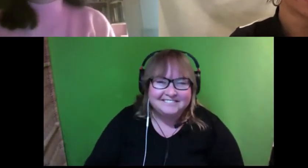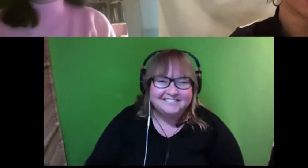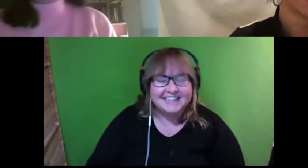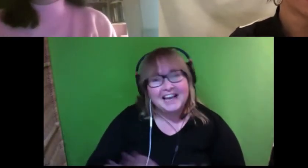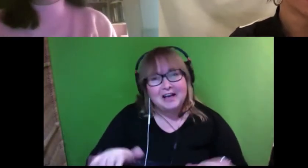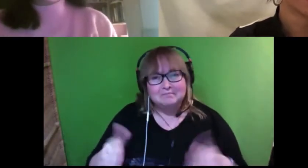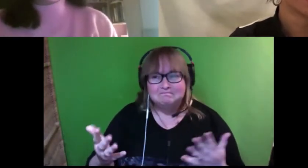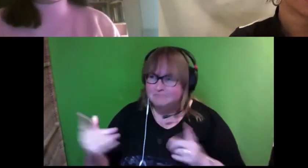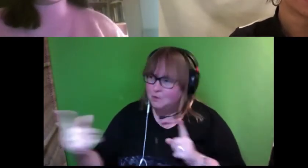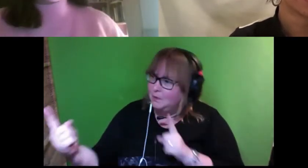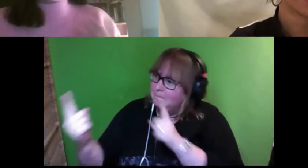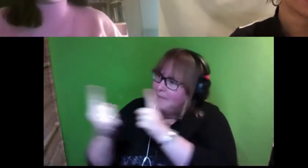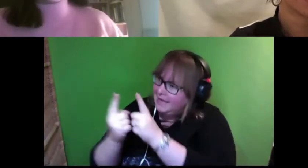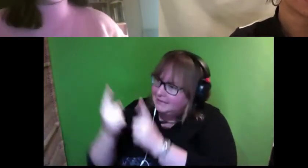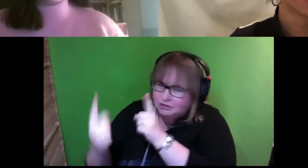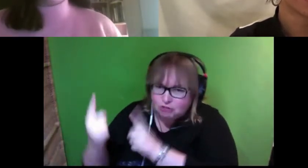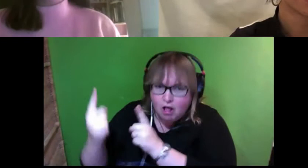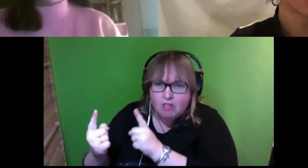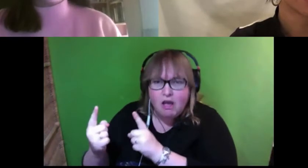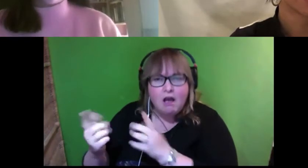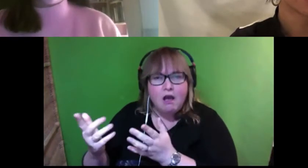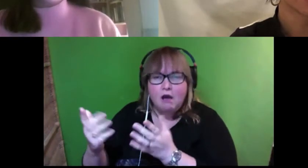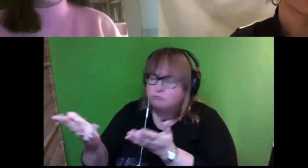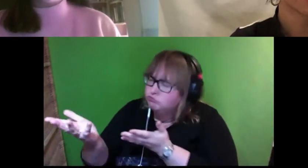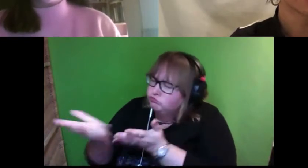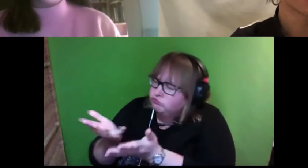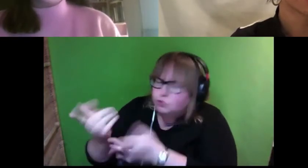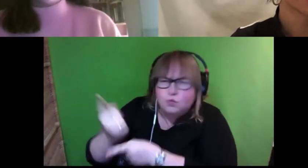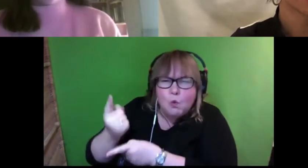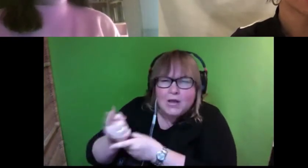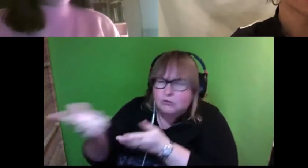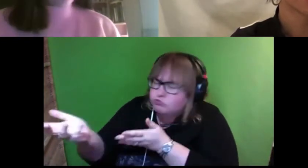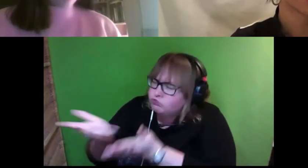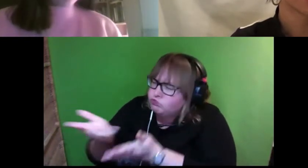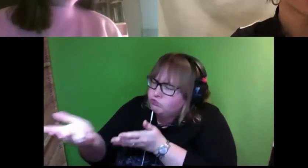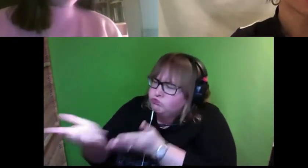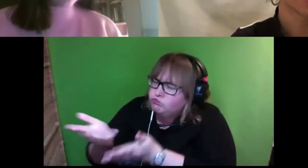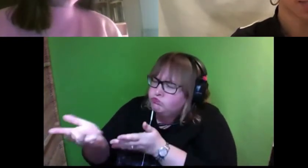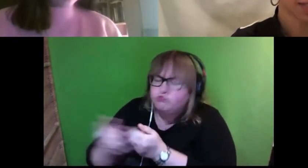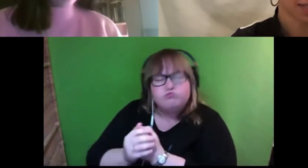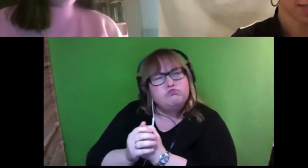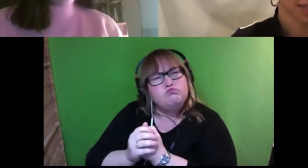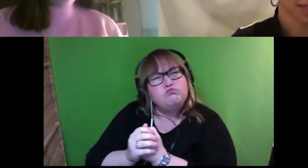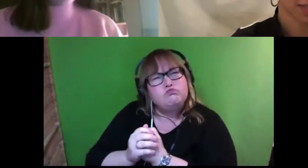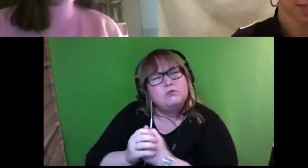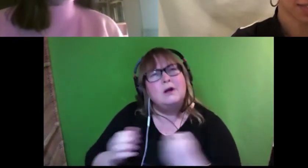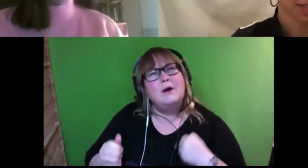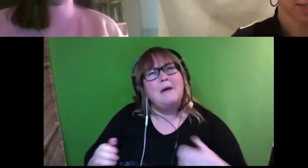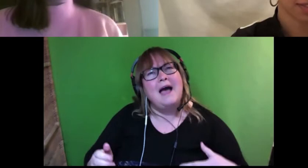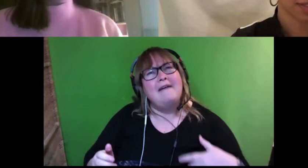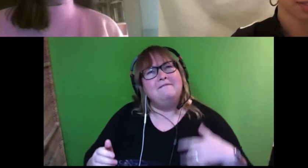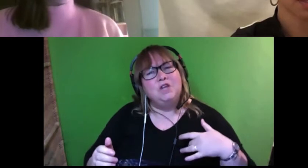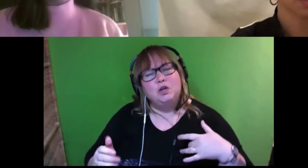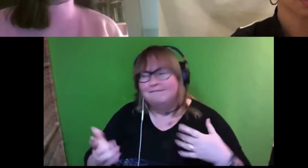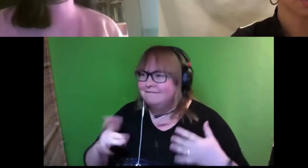know, how we first met and the first kinds of conversations we had. I think from my perspective, what I've